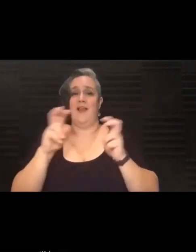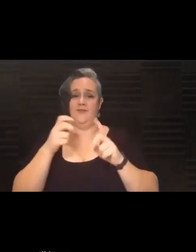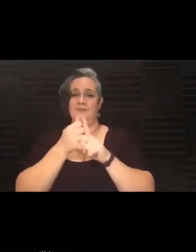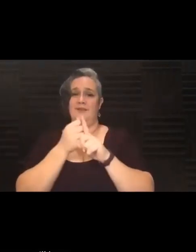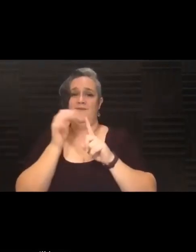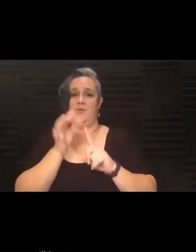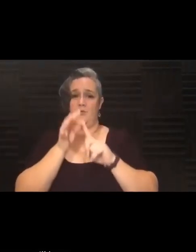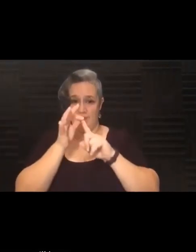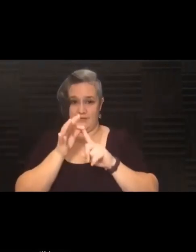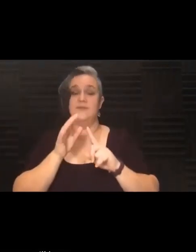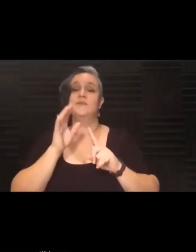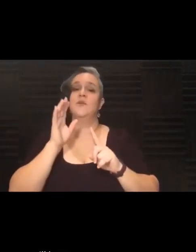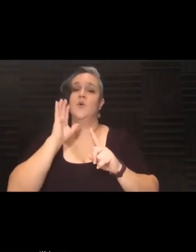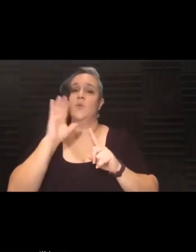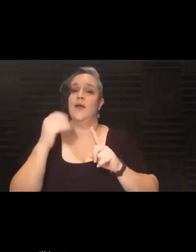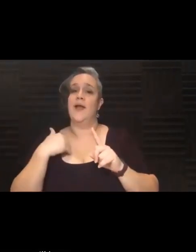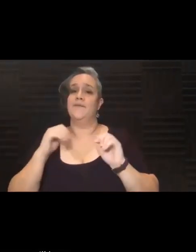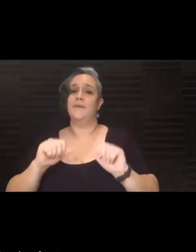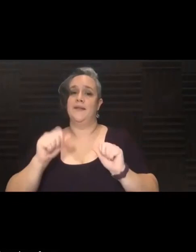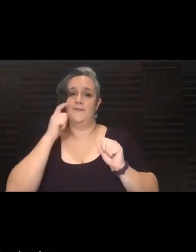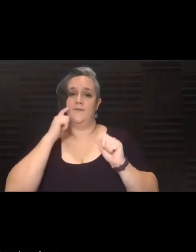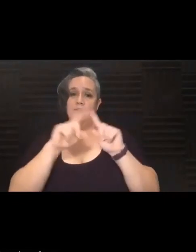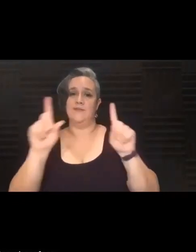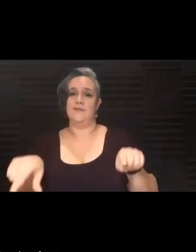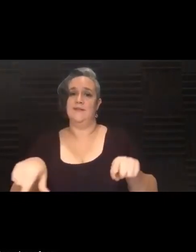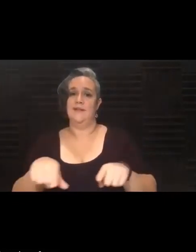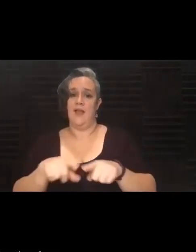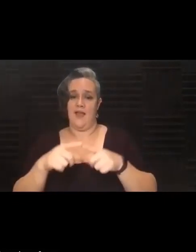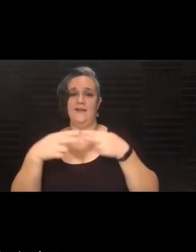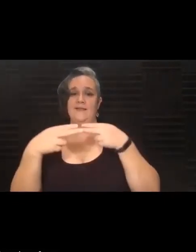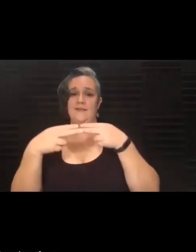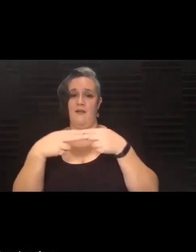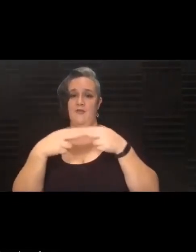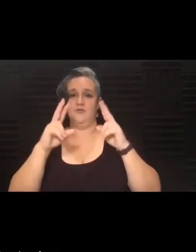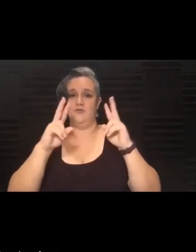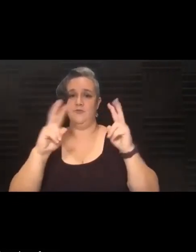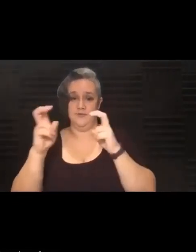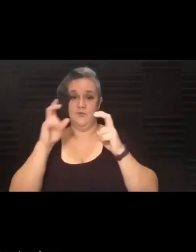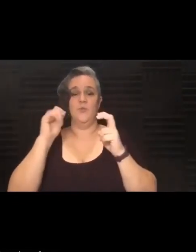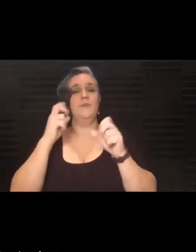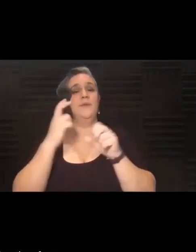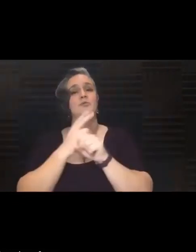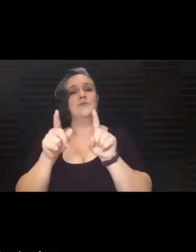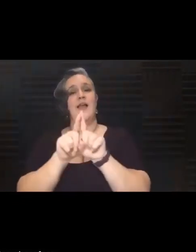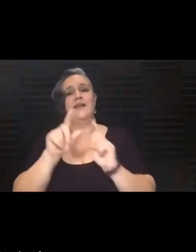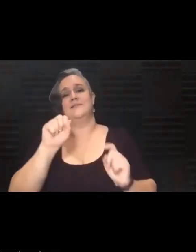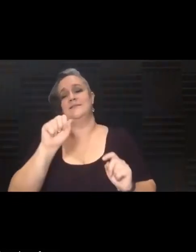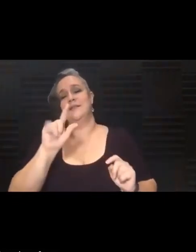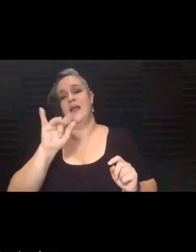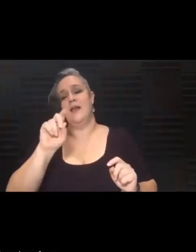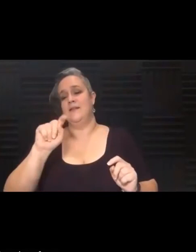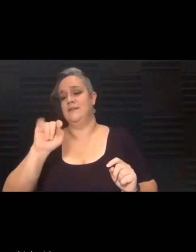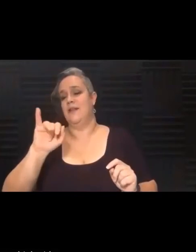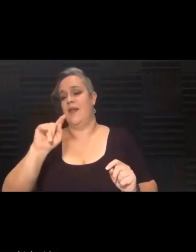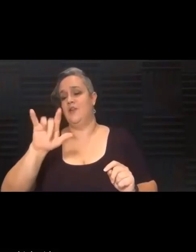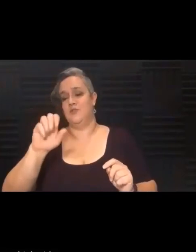have the ability to navigate sort of a table of contents for their slide titles. Therefore, if some titles are repetitive,